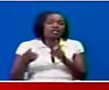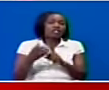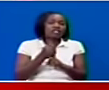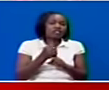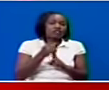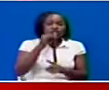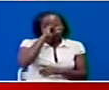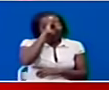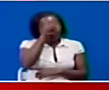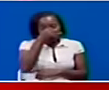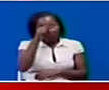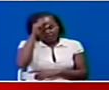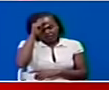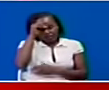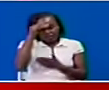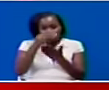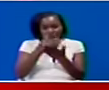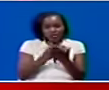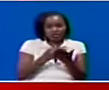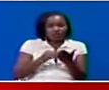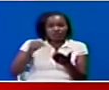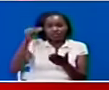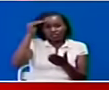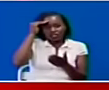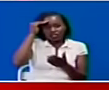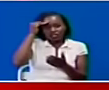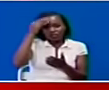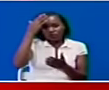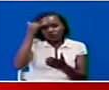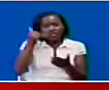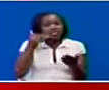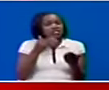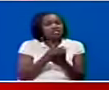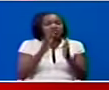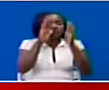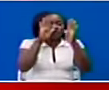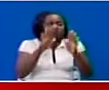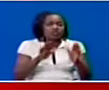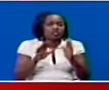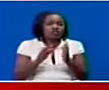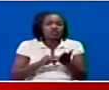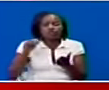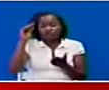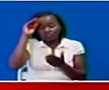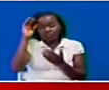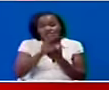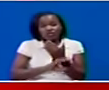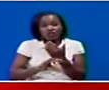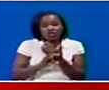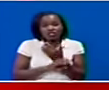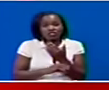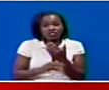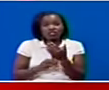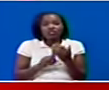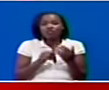Jubilee government's plan on education because of the centrality and the importance of education in our country. And so this